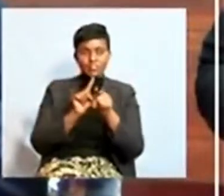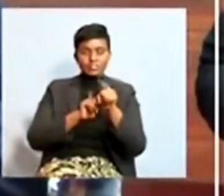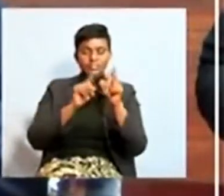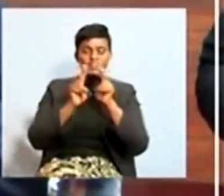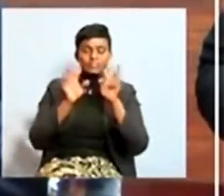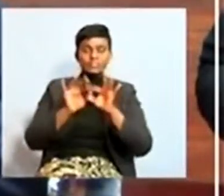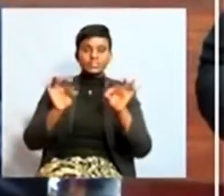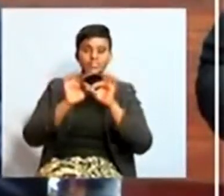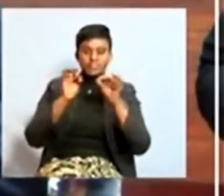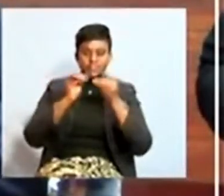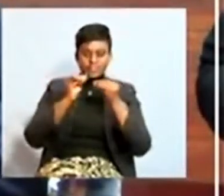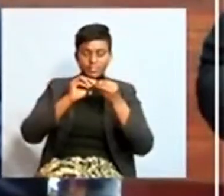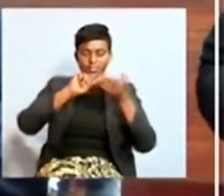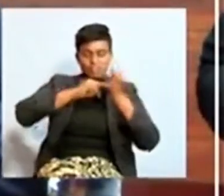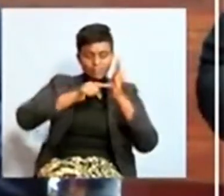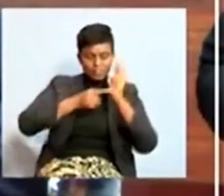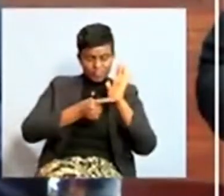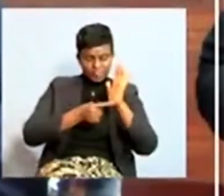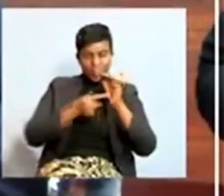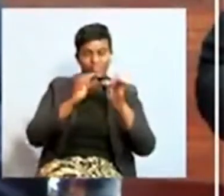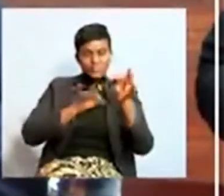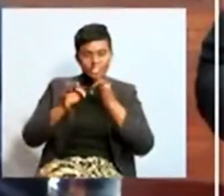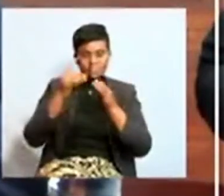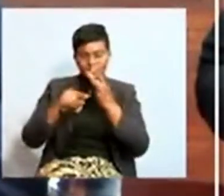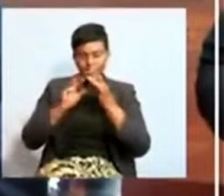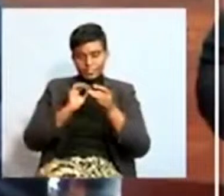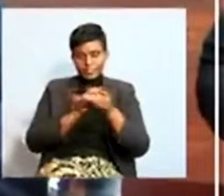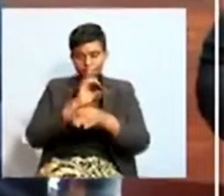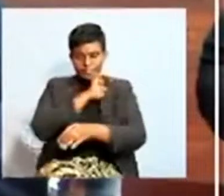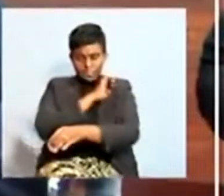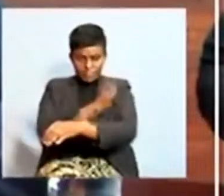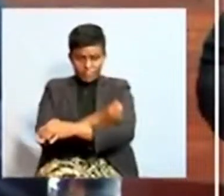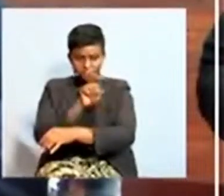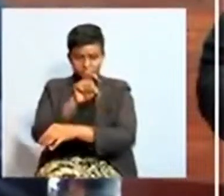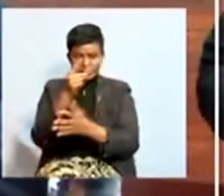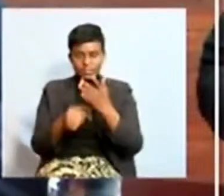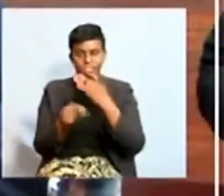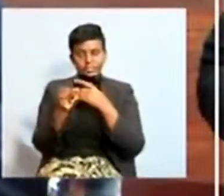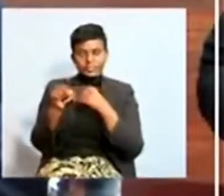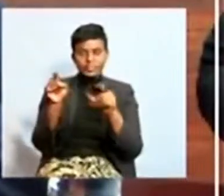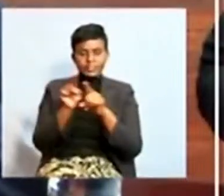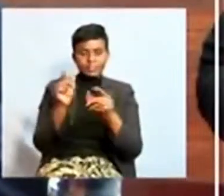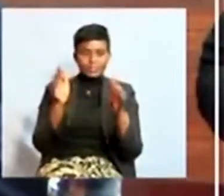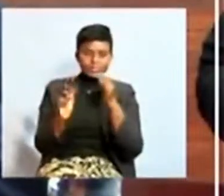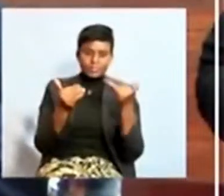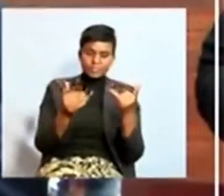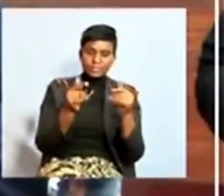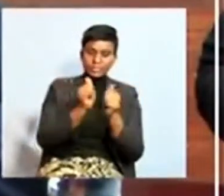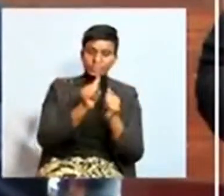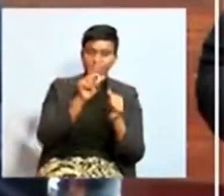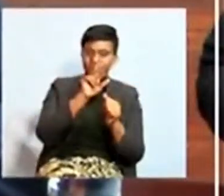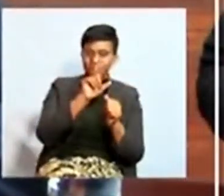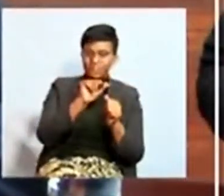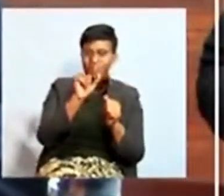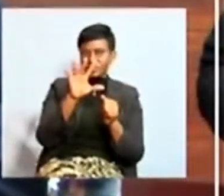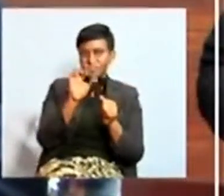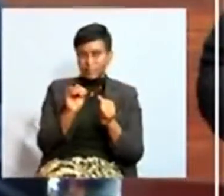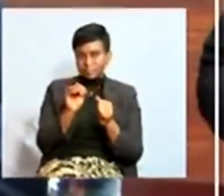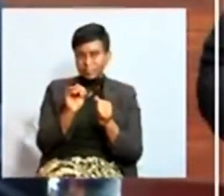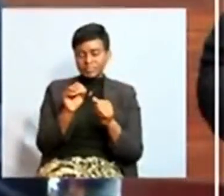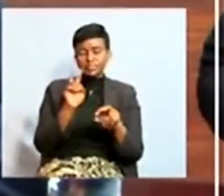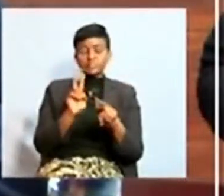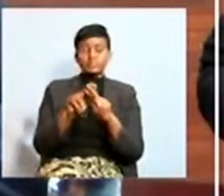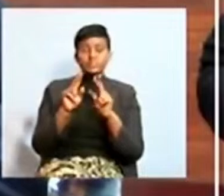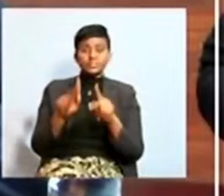essentially highlights what our energy requirements will be between now and 2050.